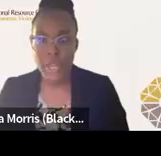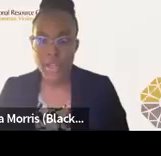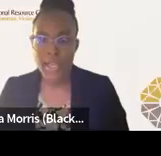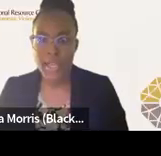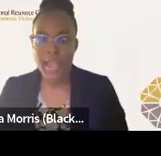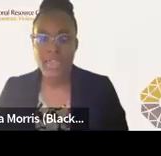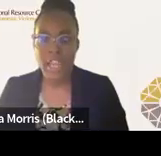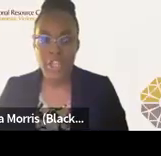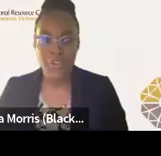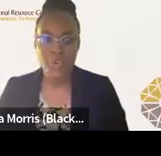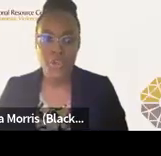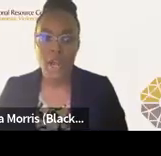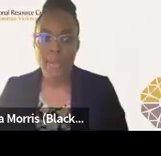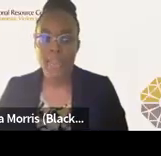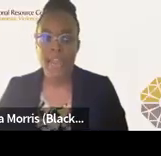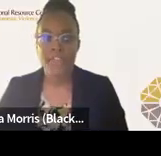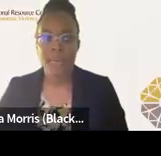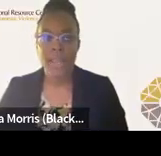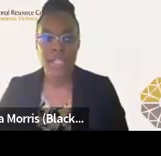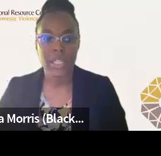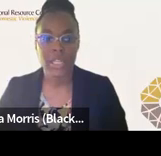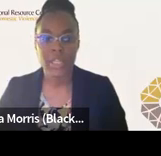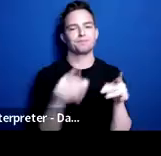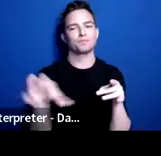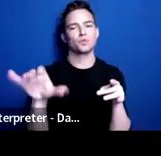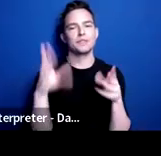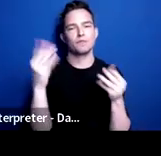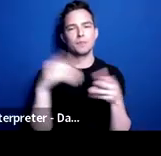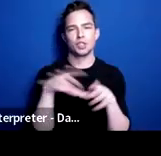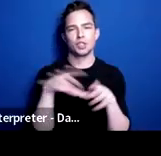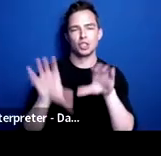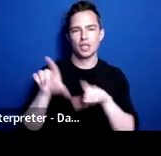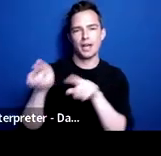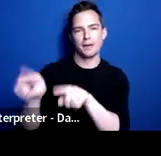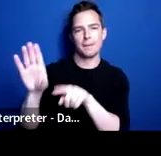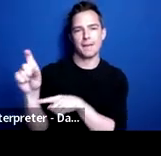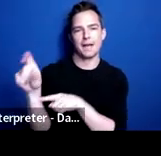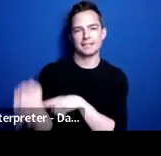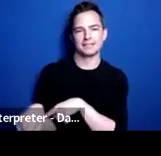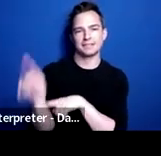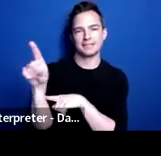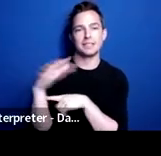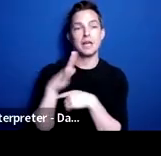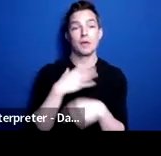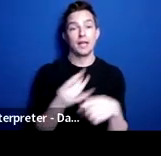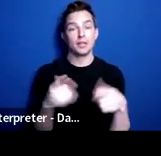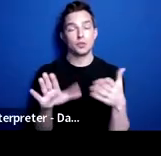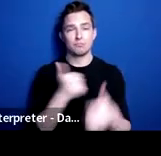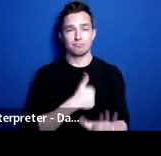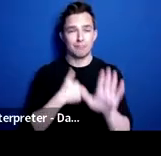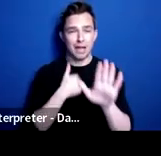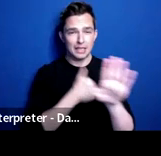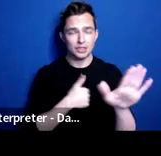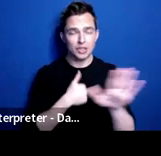Thank you, Caroline, and thank you for dropping that information into the chat box. I would like to